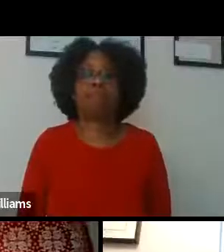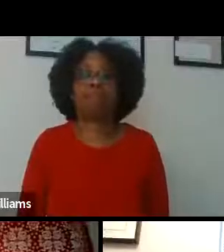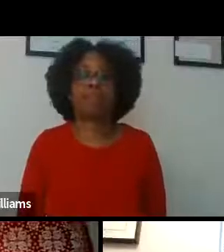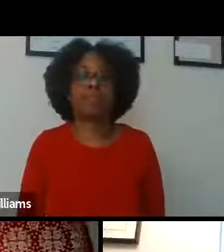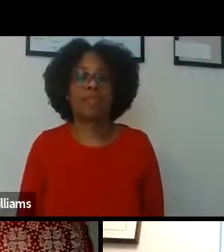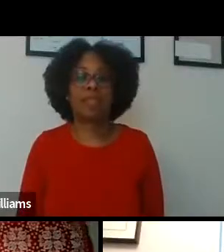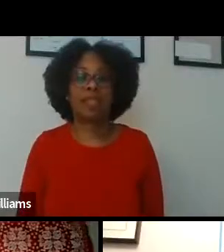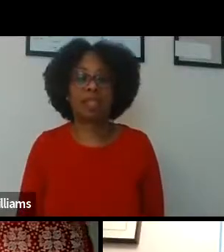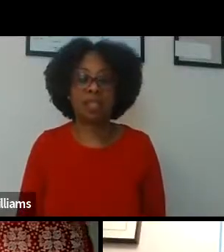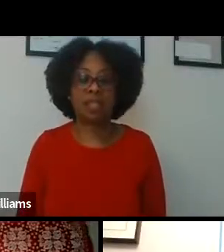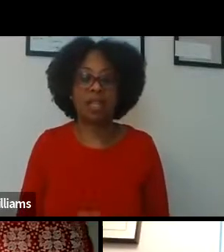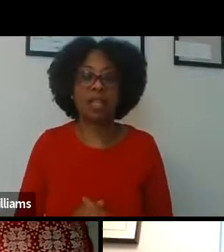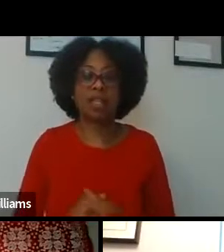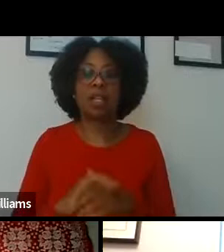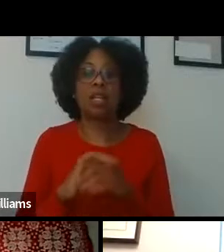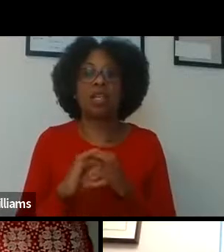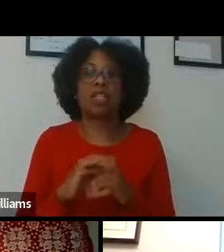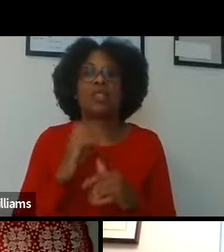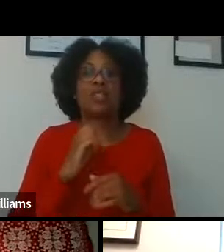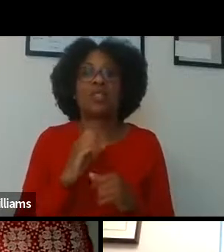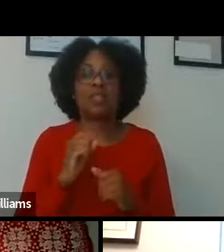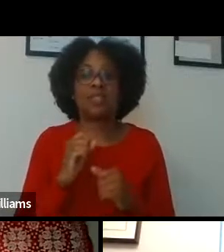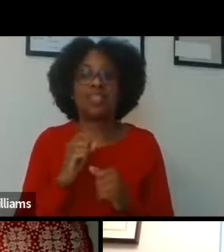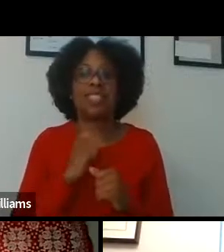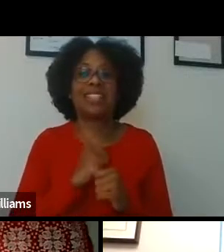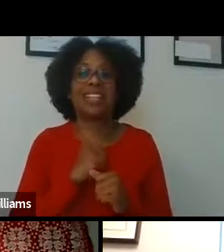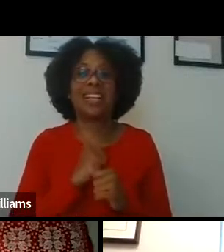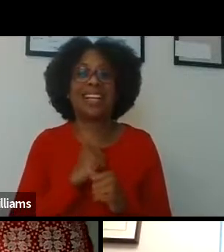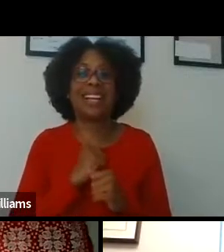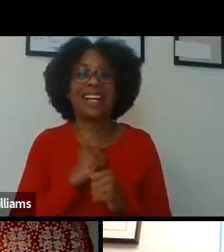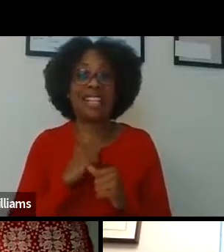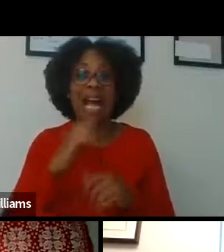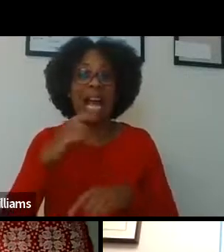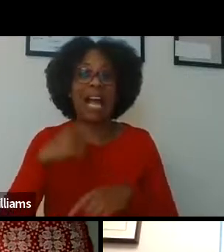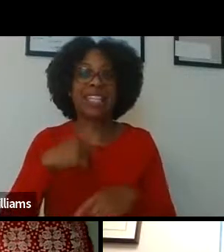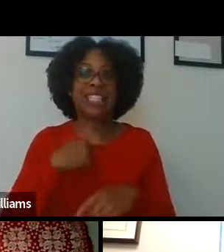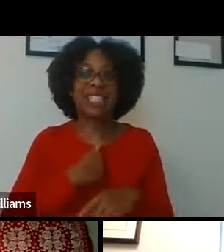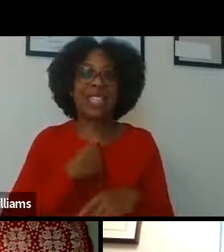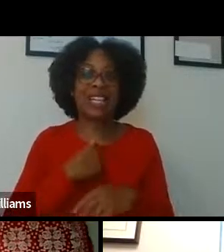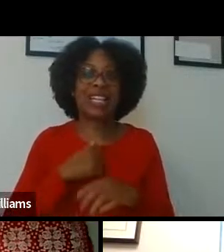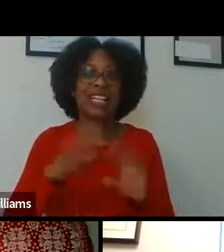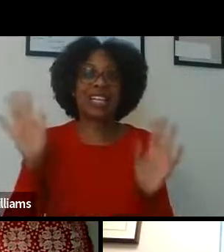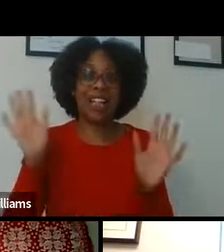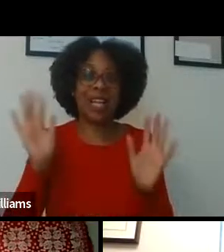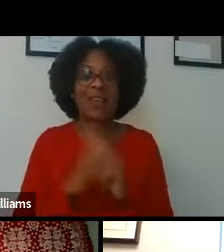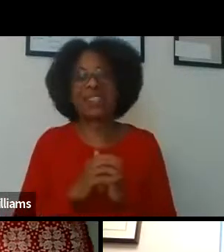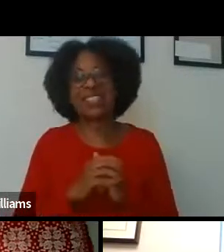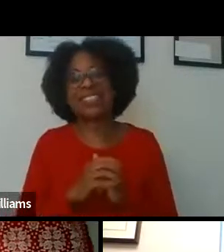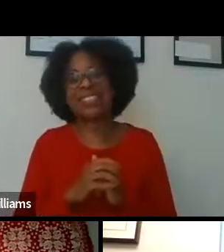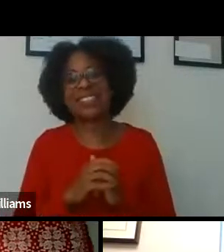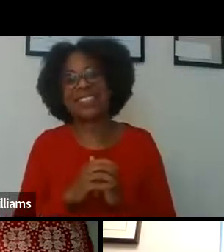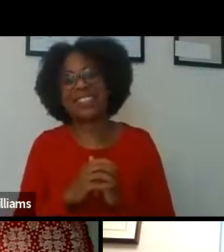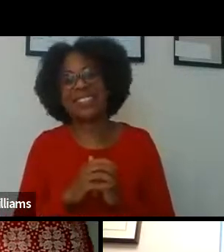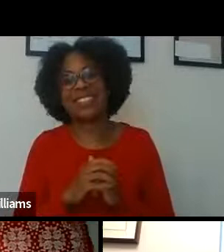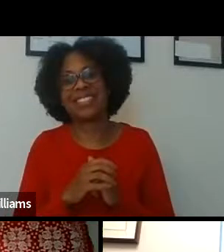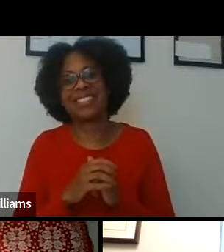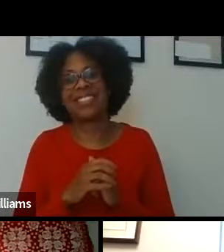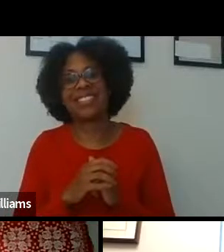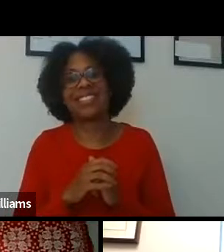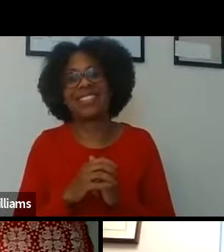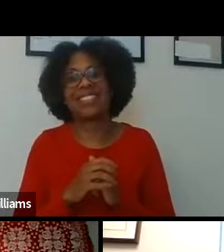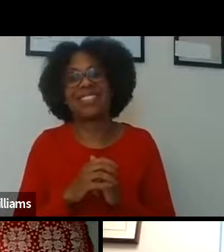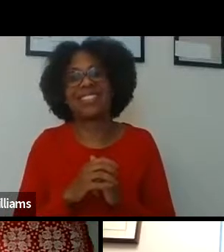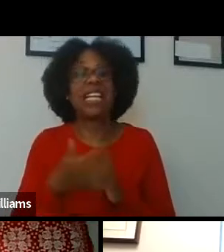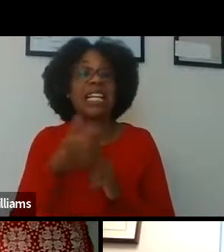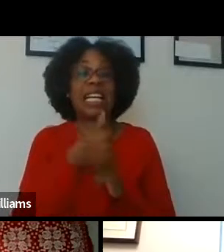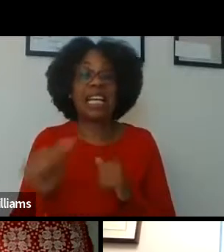for, sorry, people say to start my video. I didn't know you wanted to see me, but here I am. Any of the